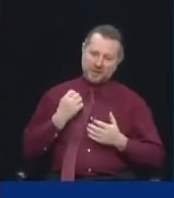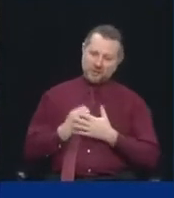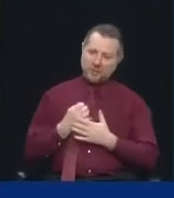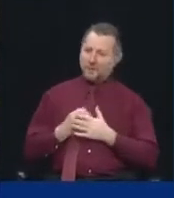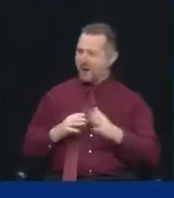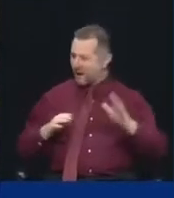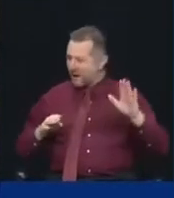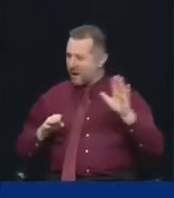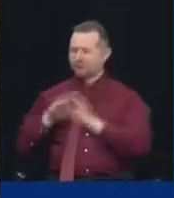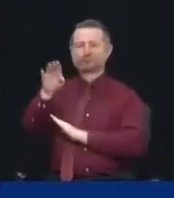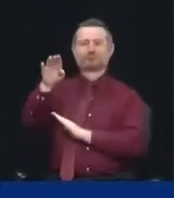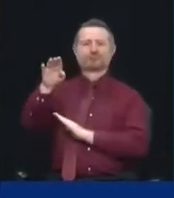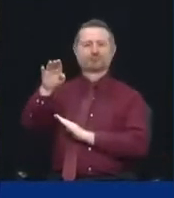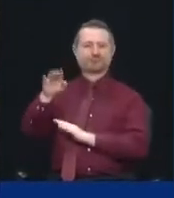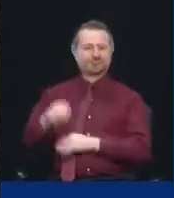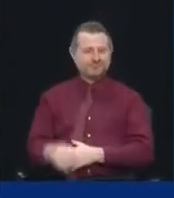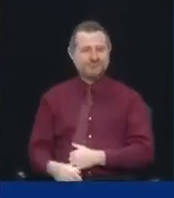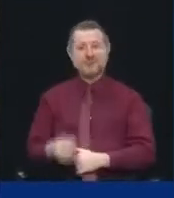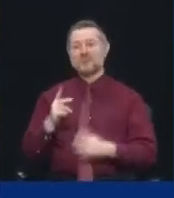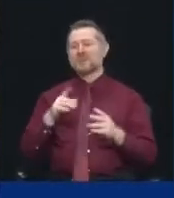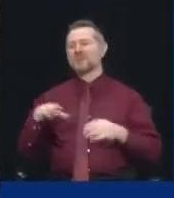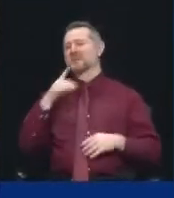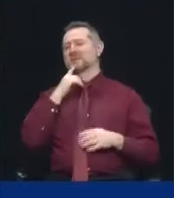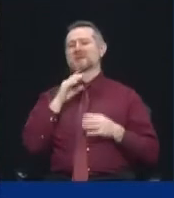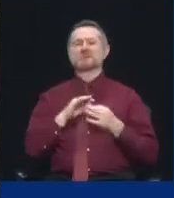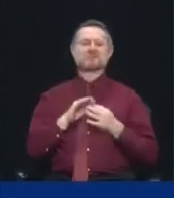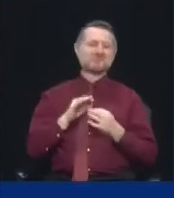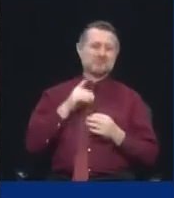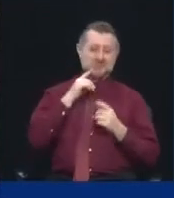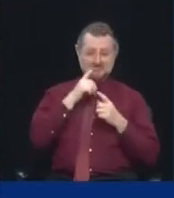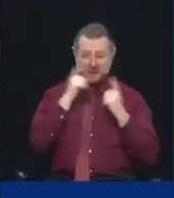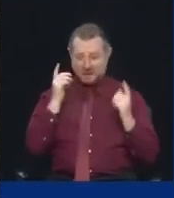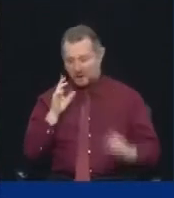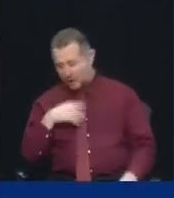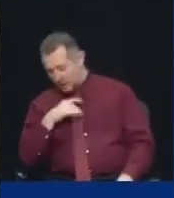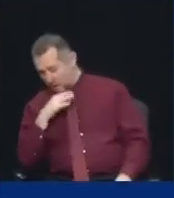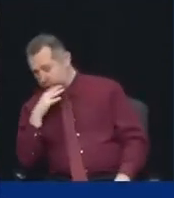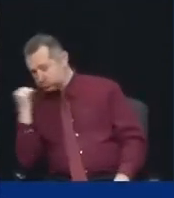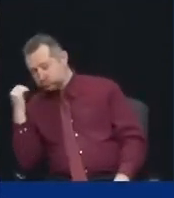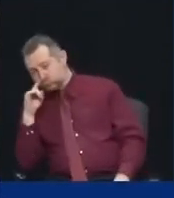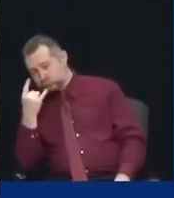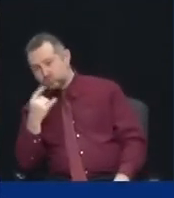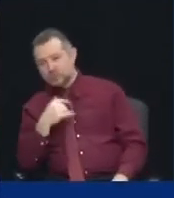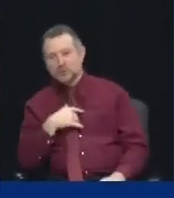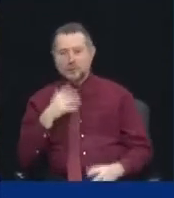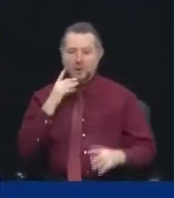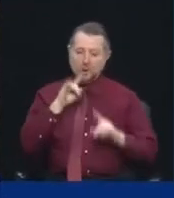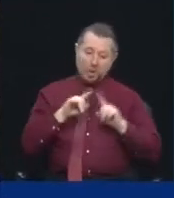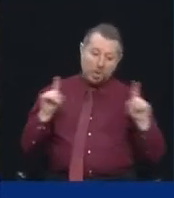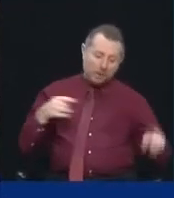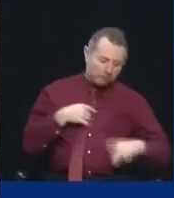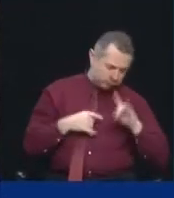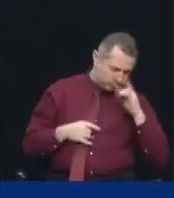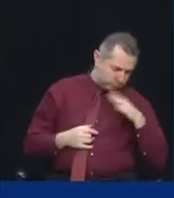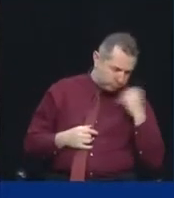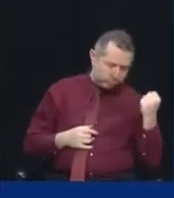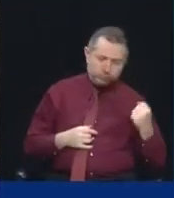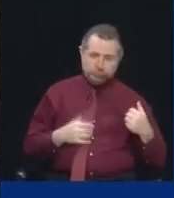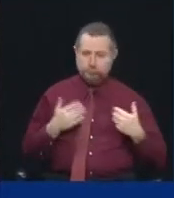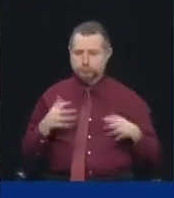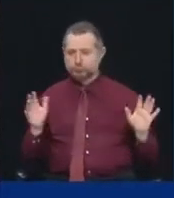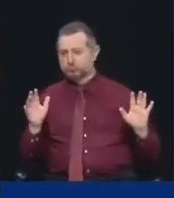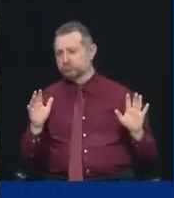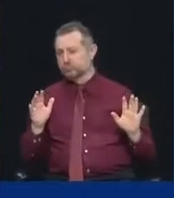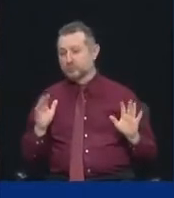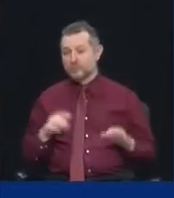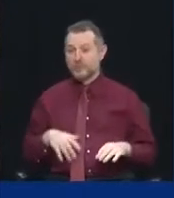say, I'm tired of wearing a mask? I'm tired of having to socially distance. I started out before in government. I started as a